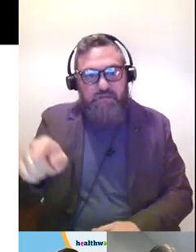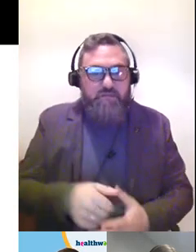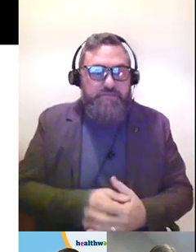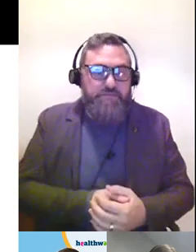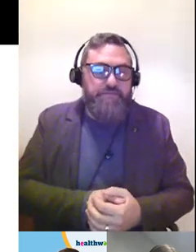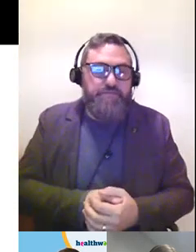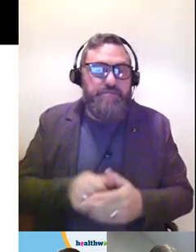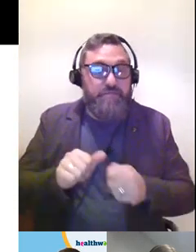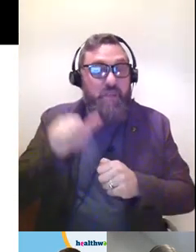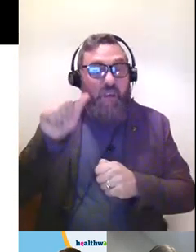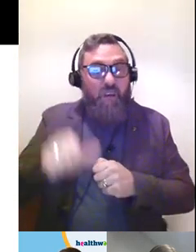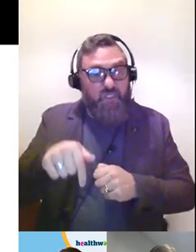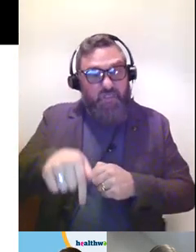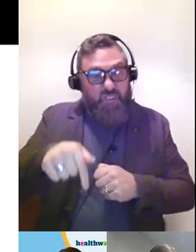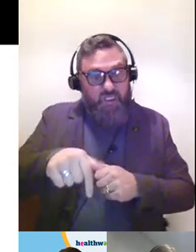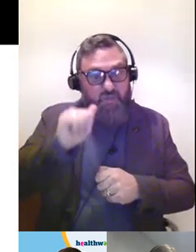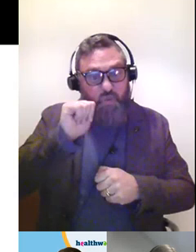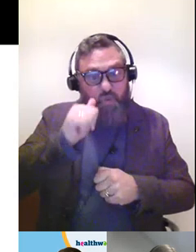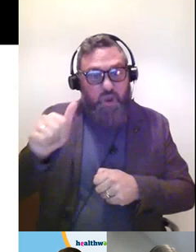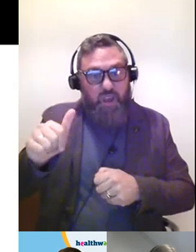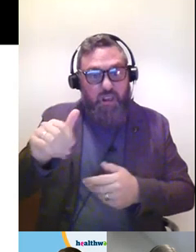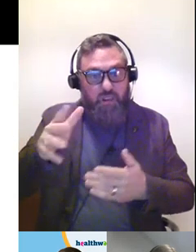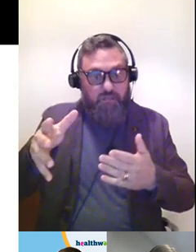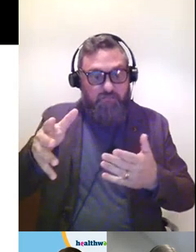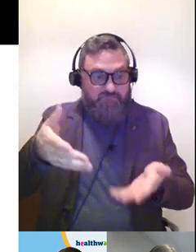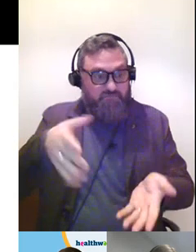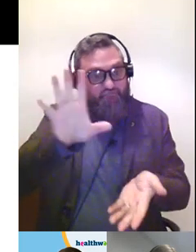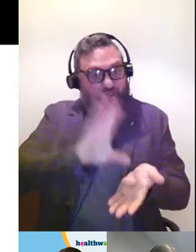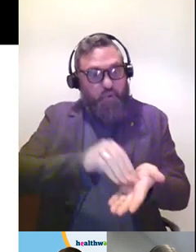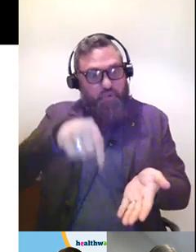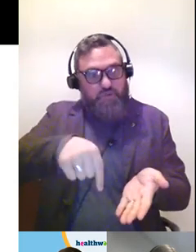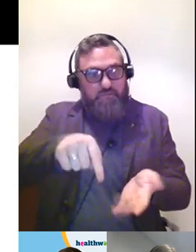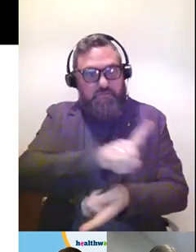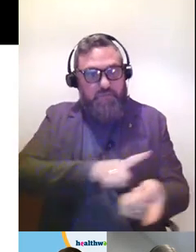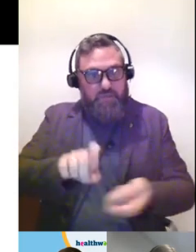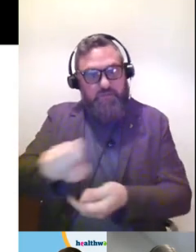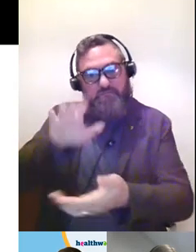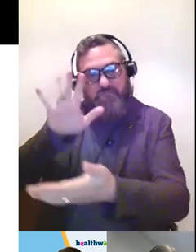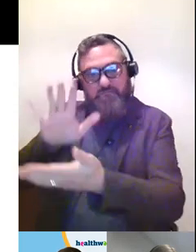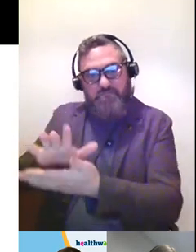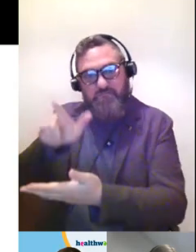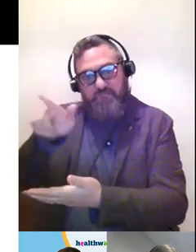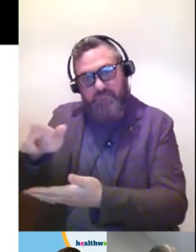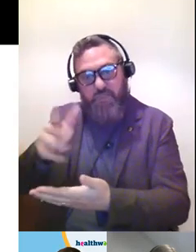After the meeting, as I said earlier, we'll publish a recording of the meeting on the engagement portal